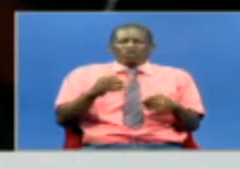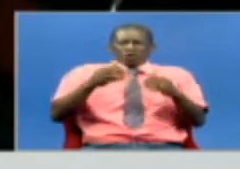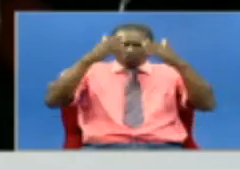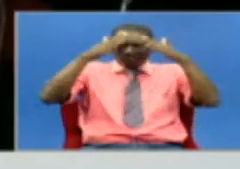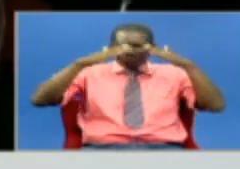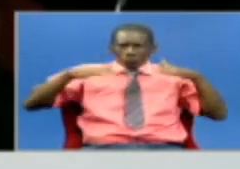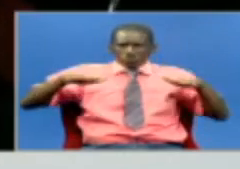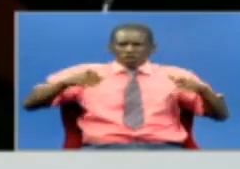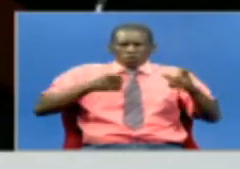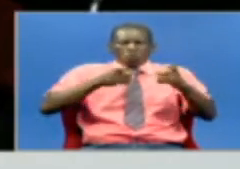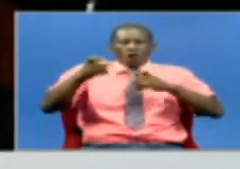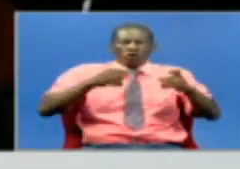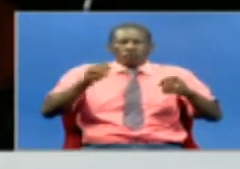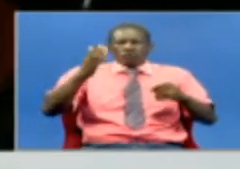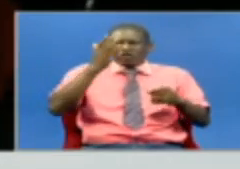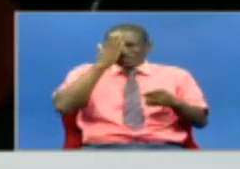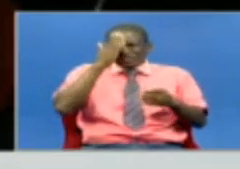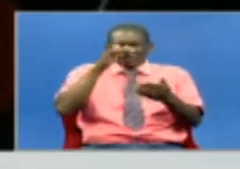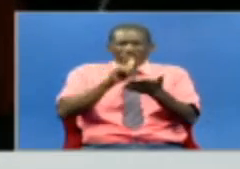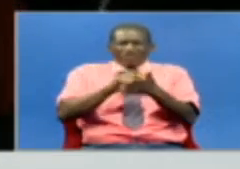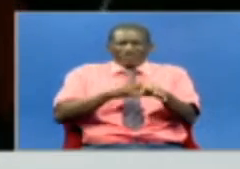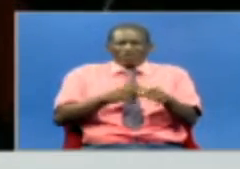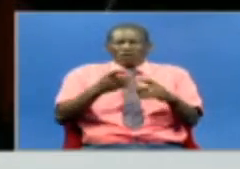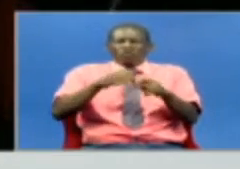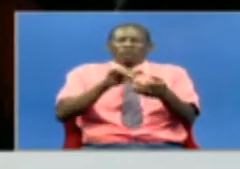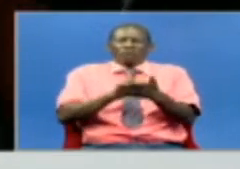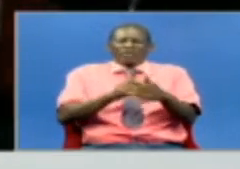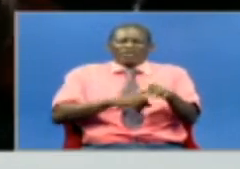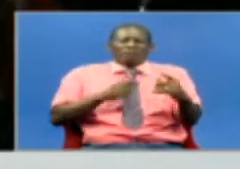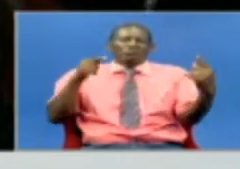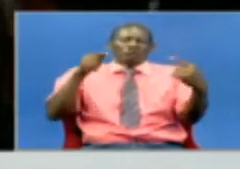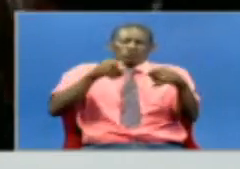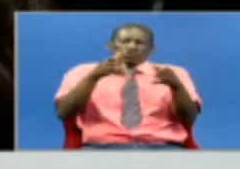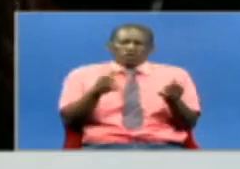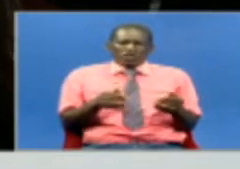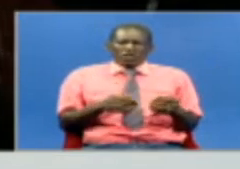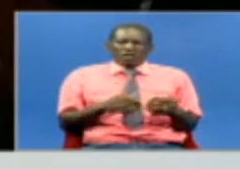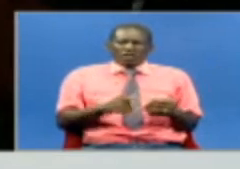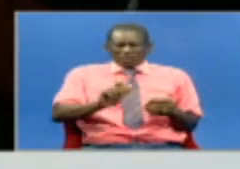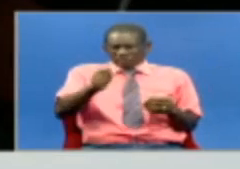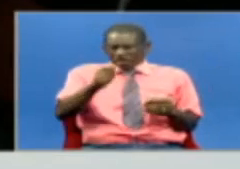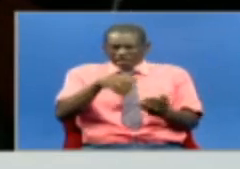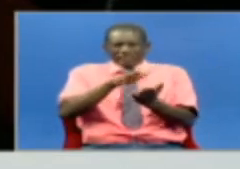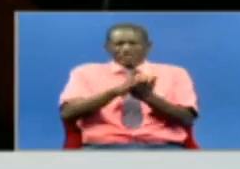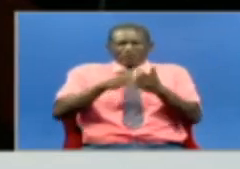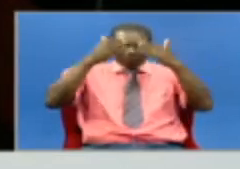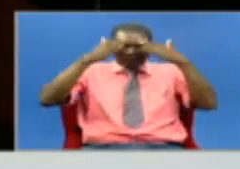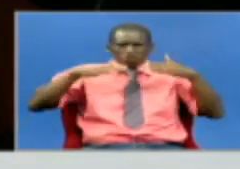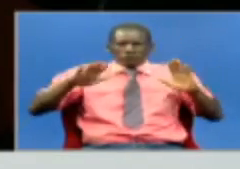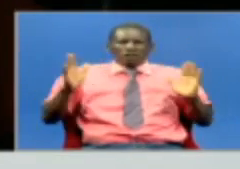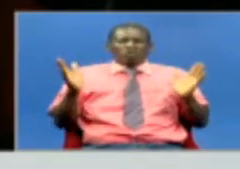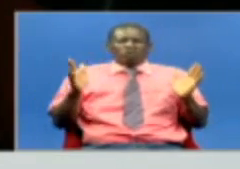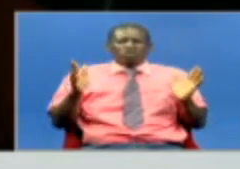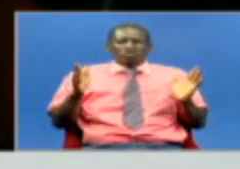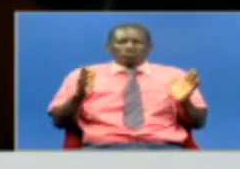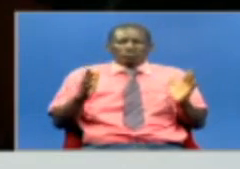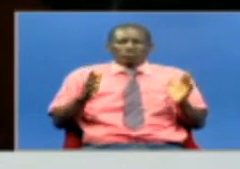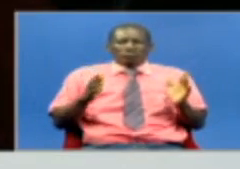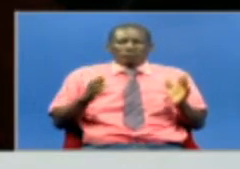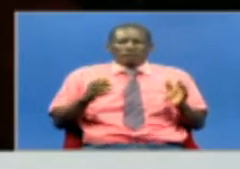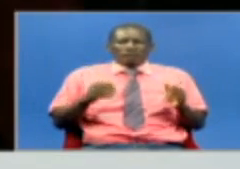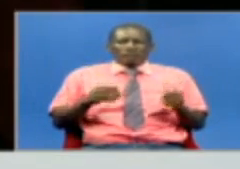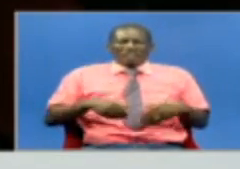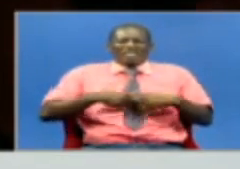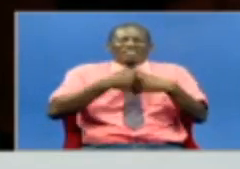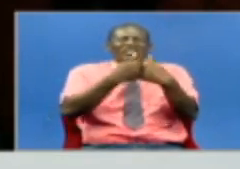were controlling Israel, and since then till today, still the same two families, and it goes from one generation